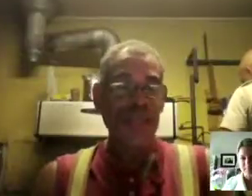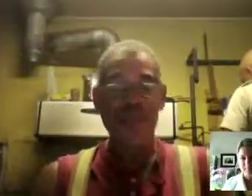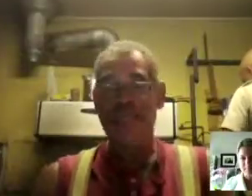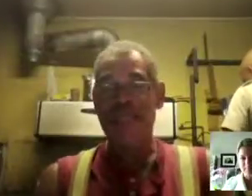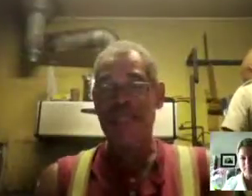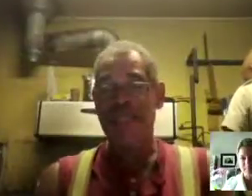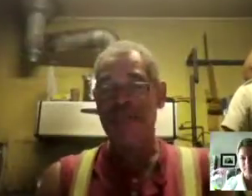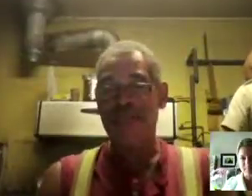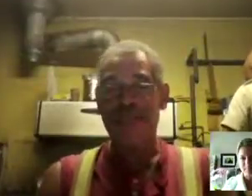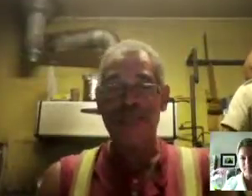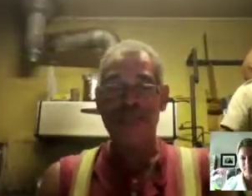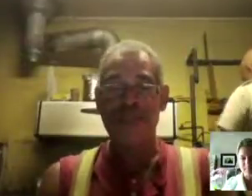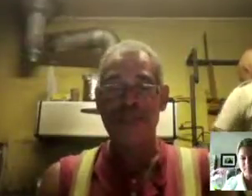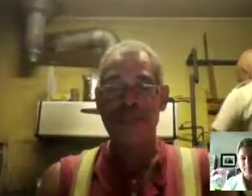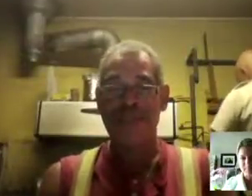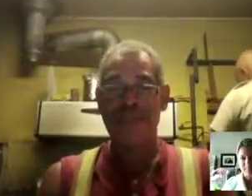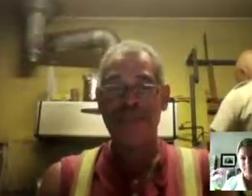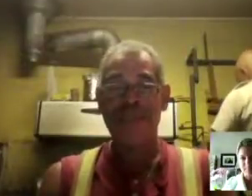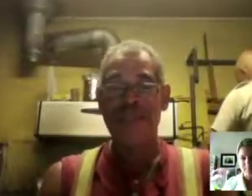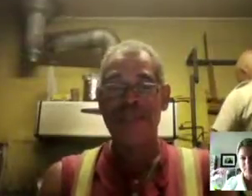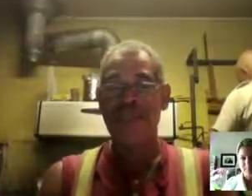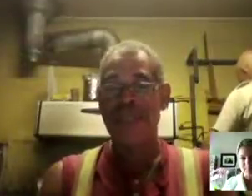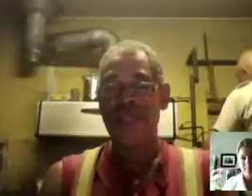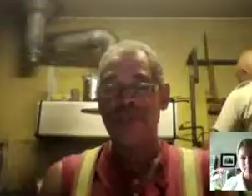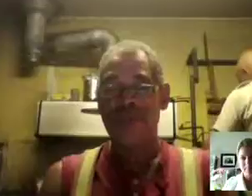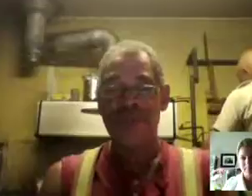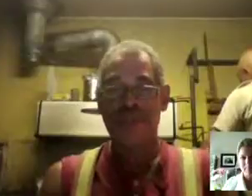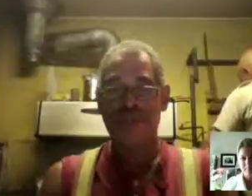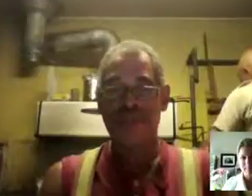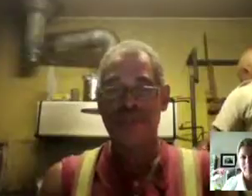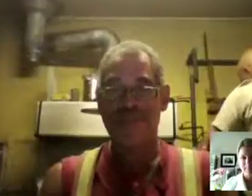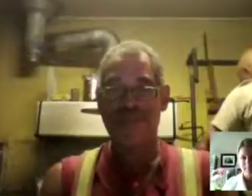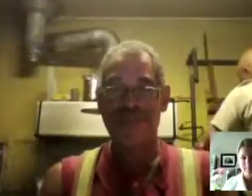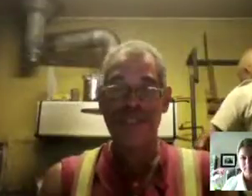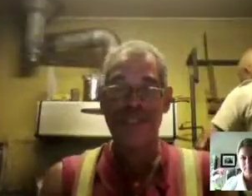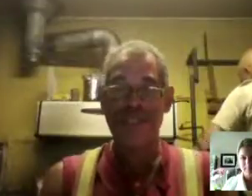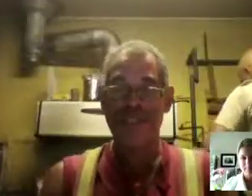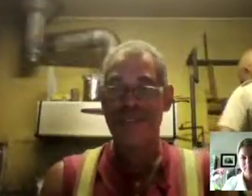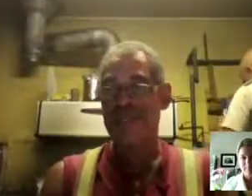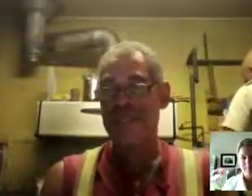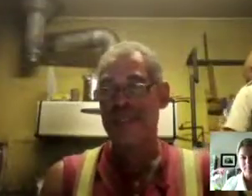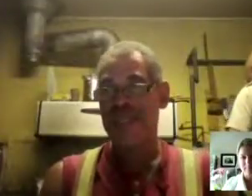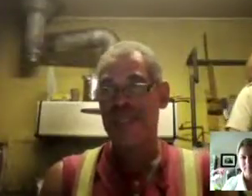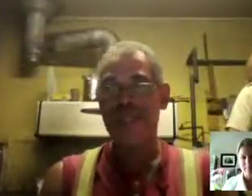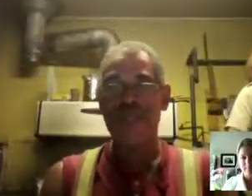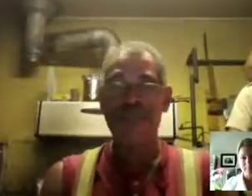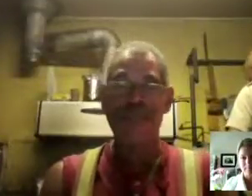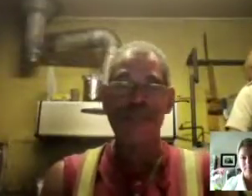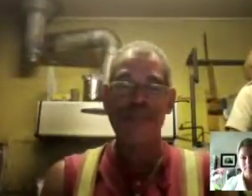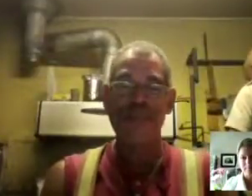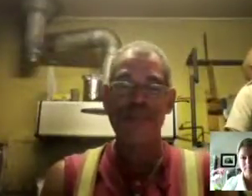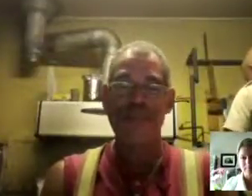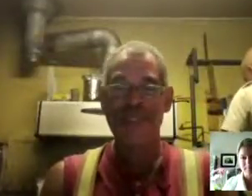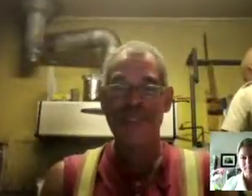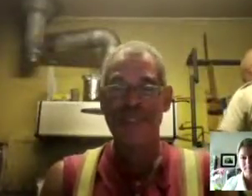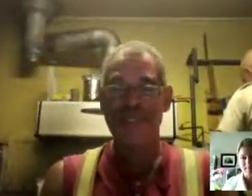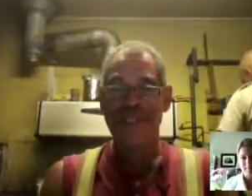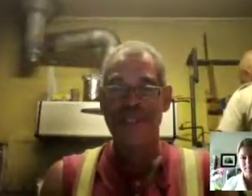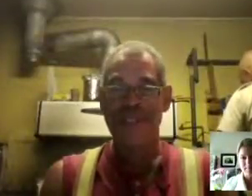And because of the lifestyle, I was starting to look really old. So someone said I was living like a hermit and